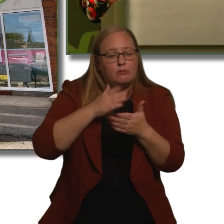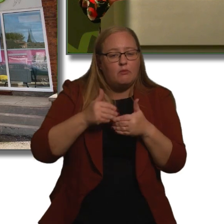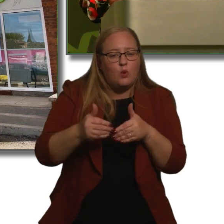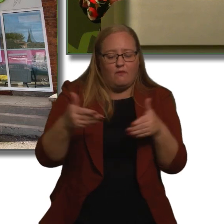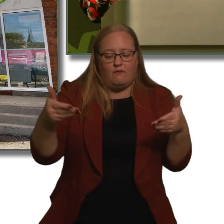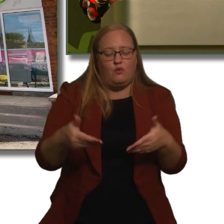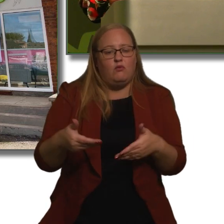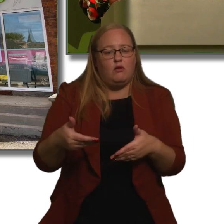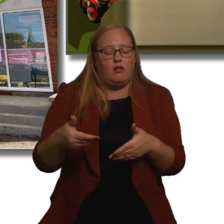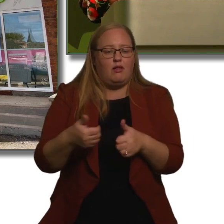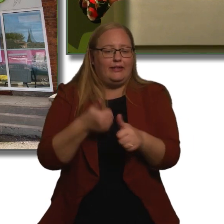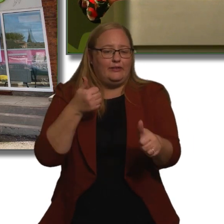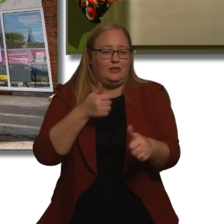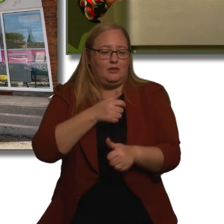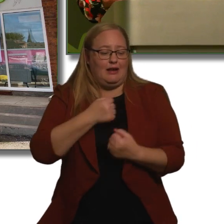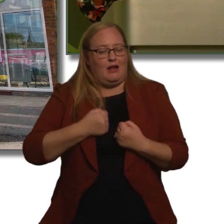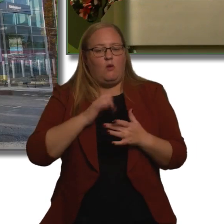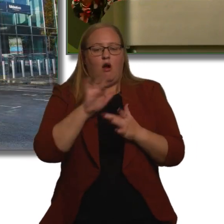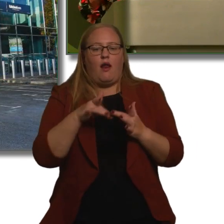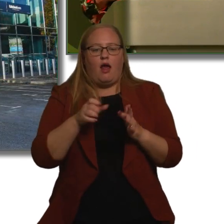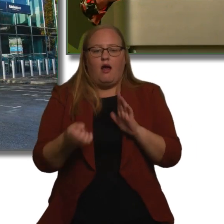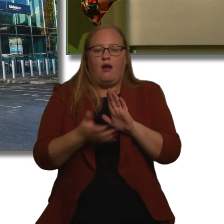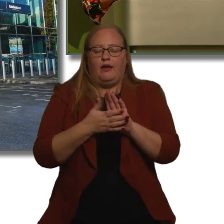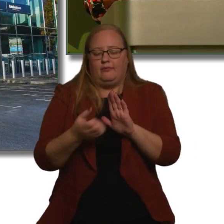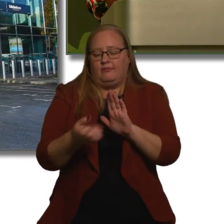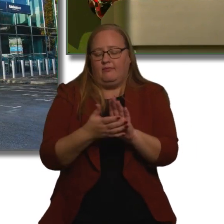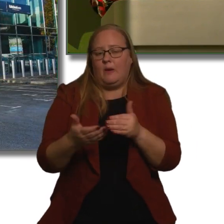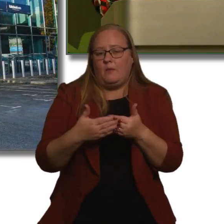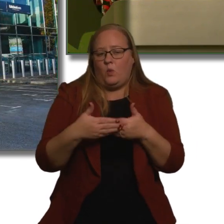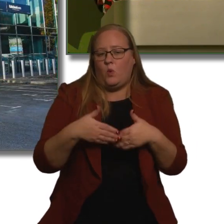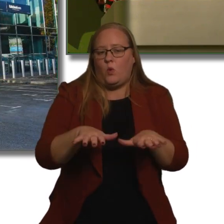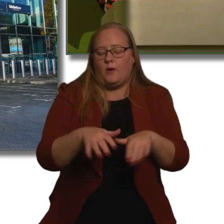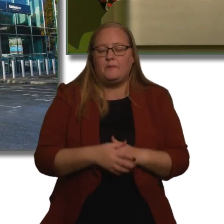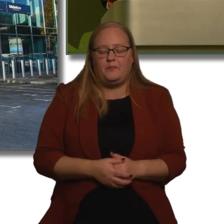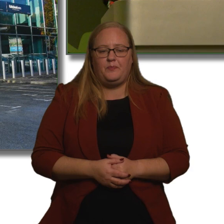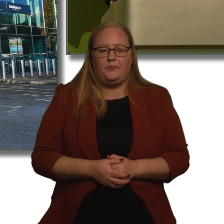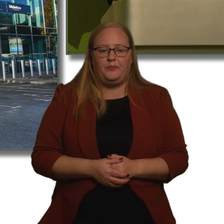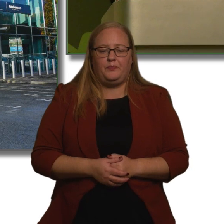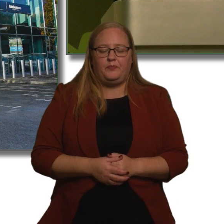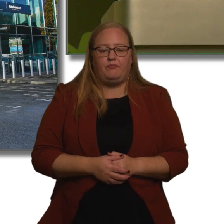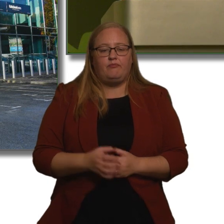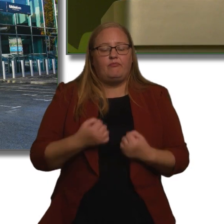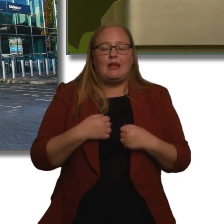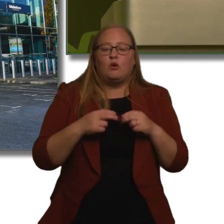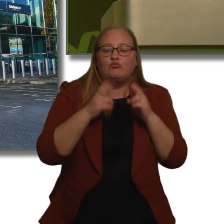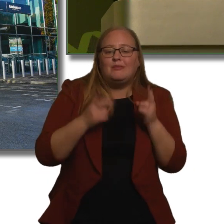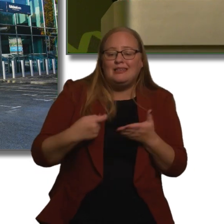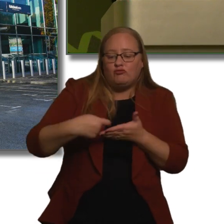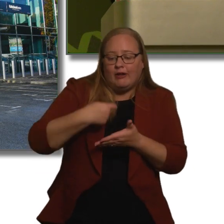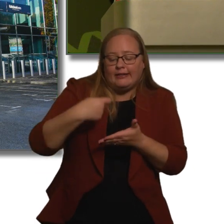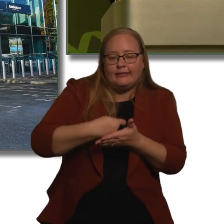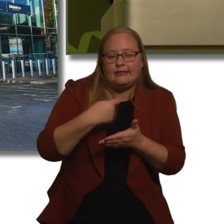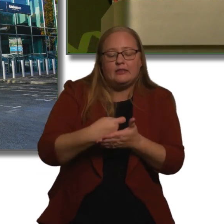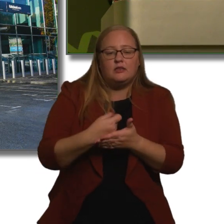online presence. We're well supported with a broad property portfolio that supports